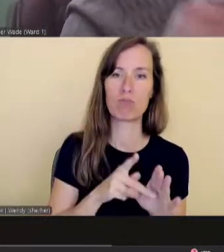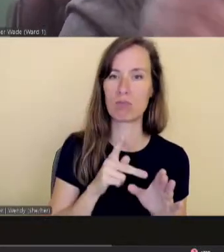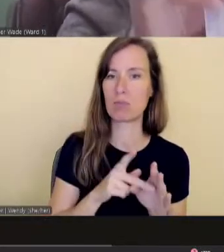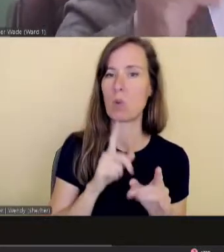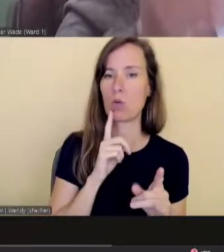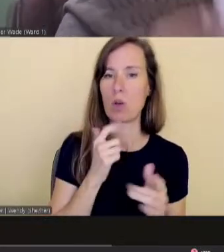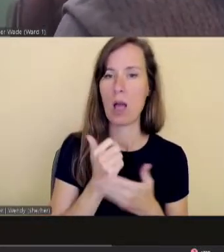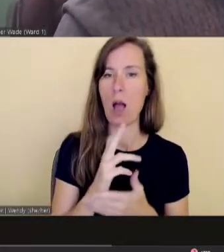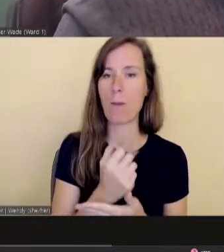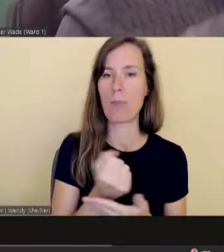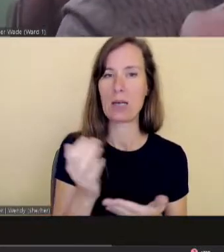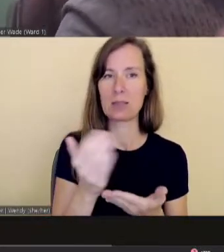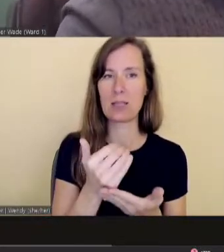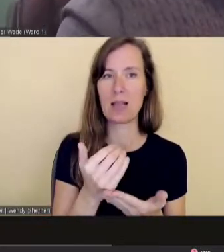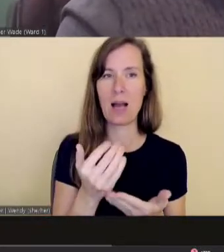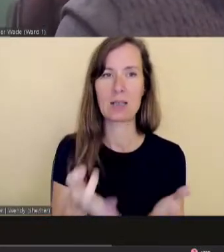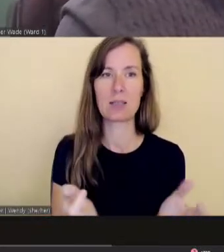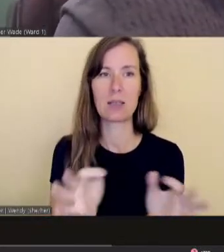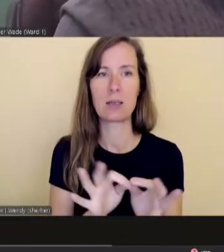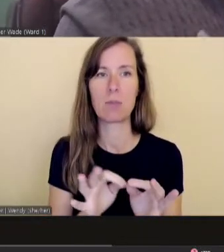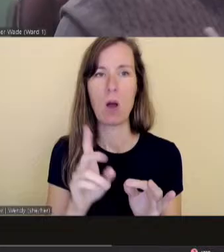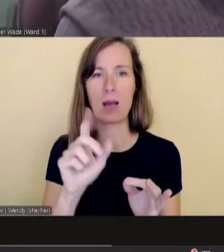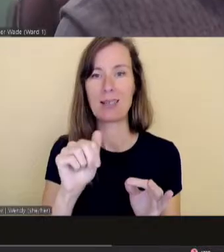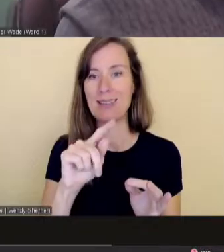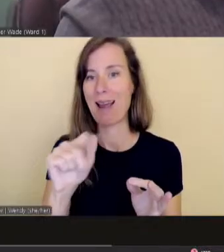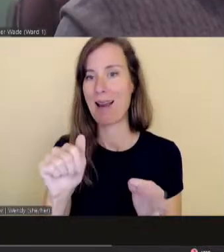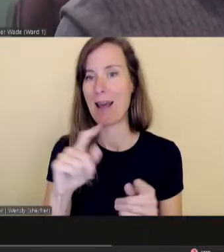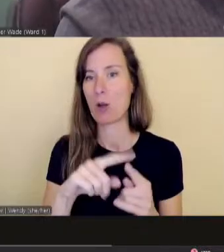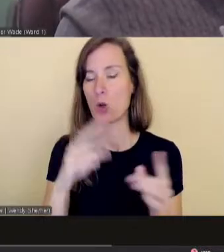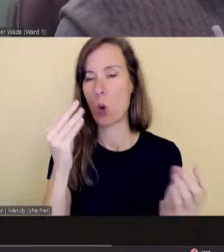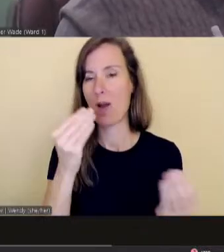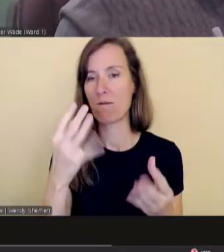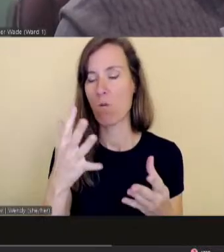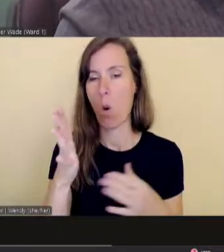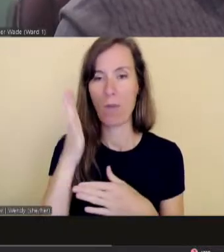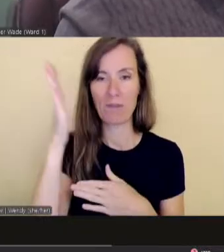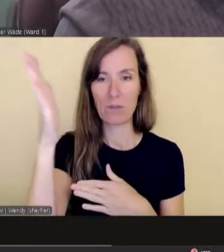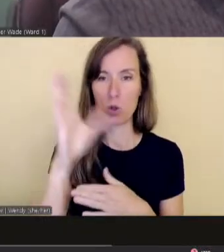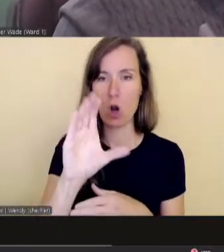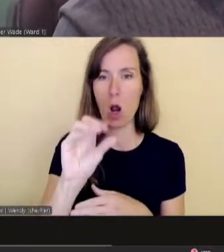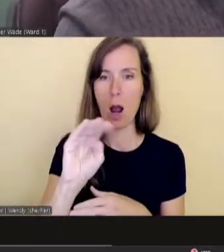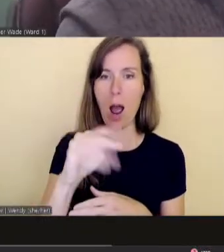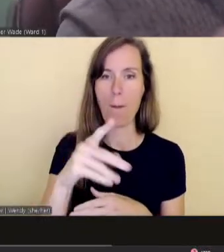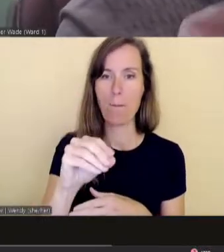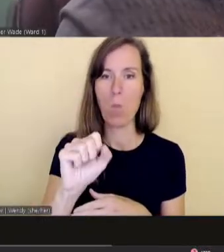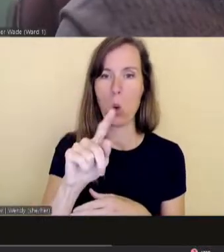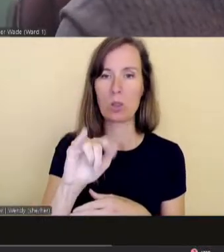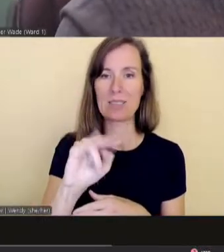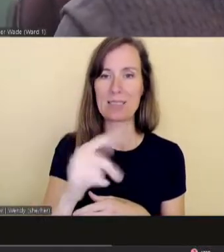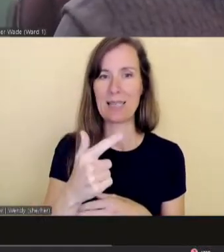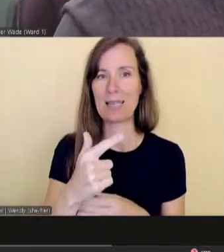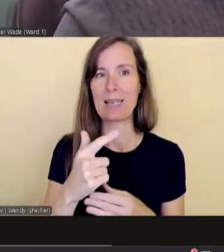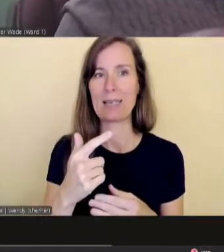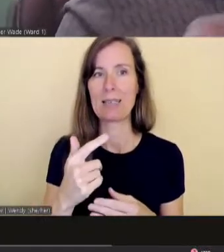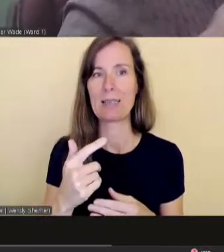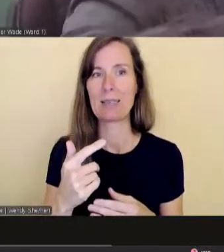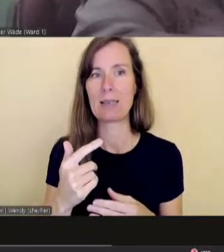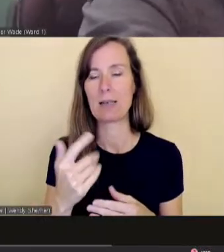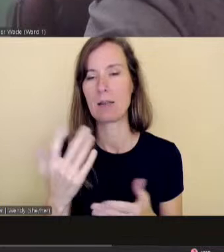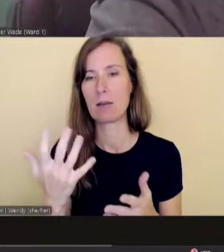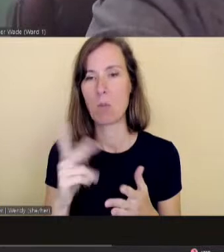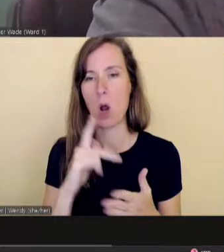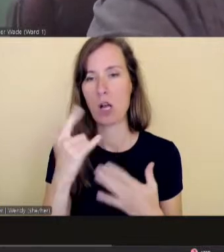valuable data to inform future composting initiative for the town. And the